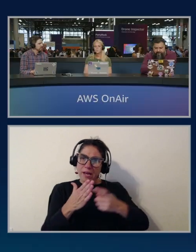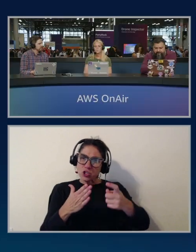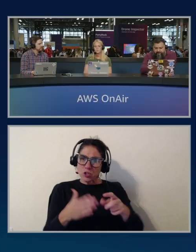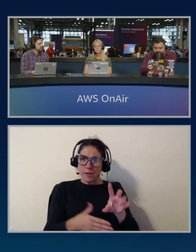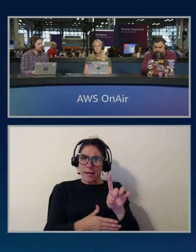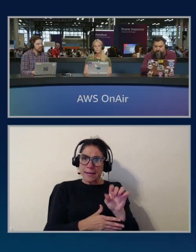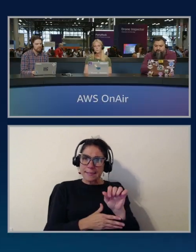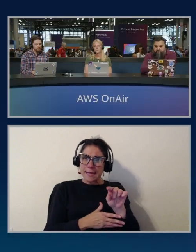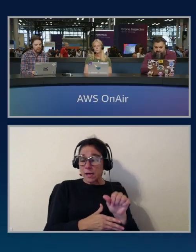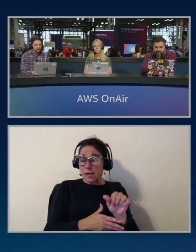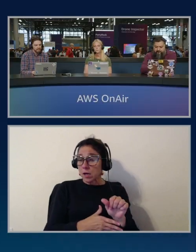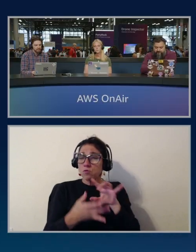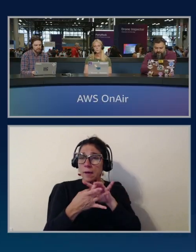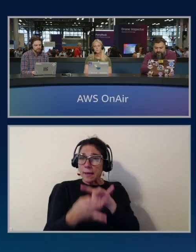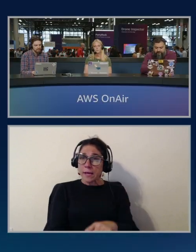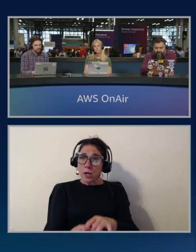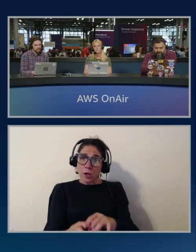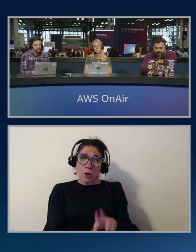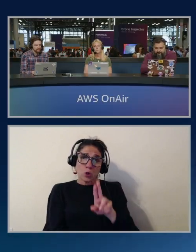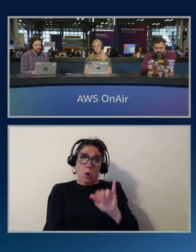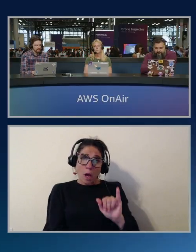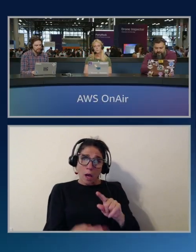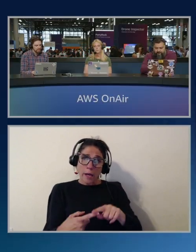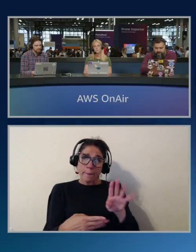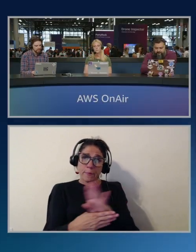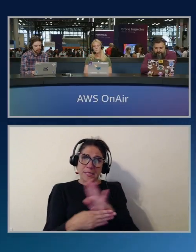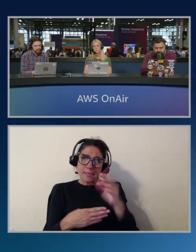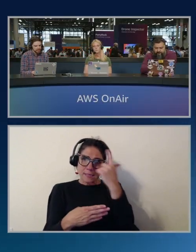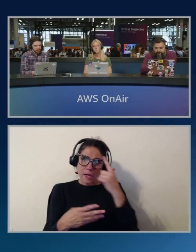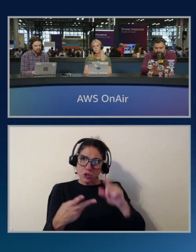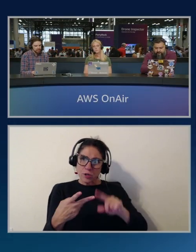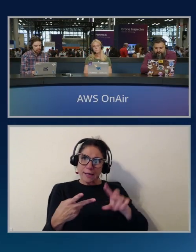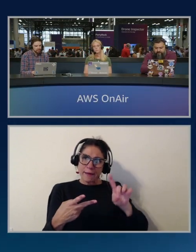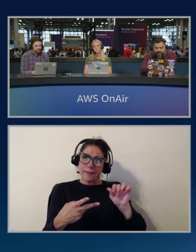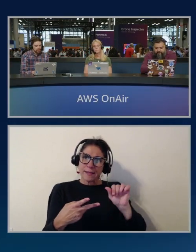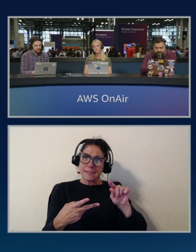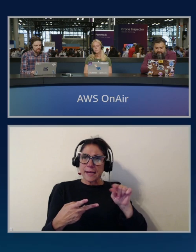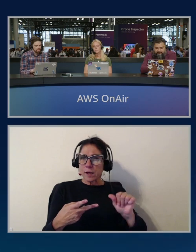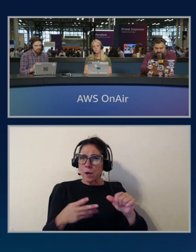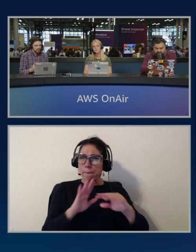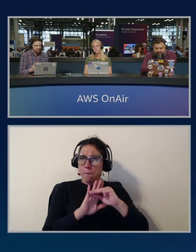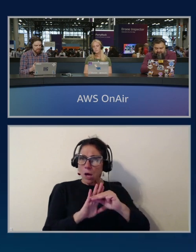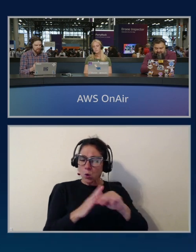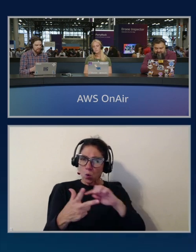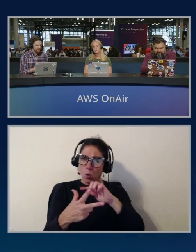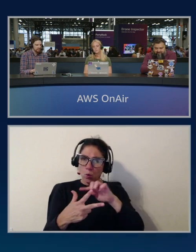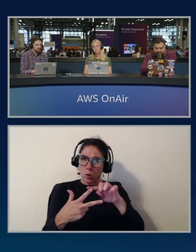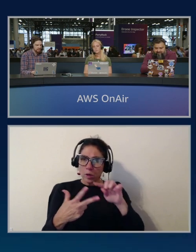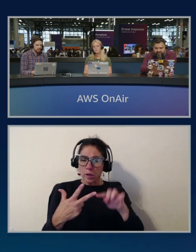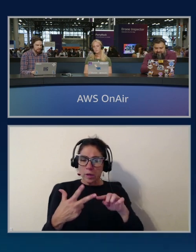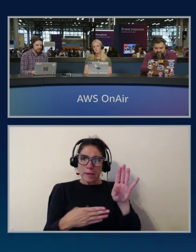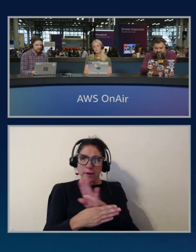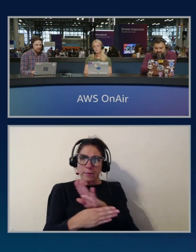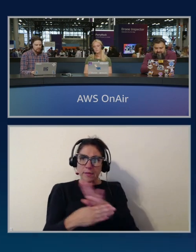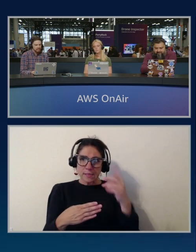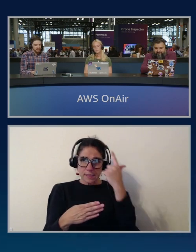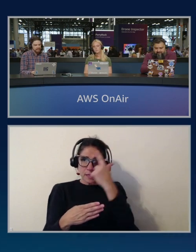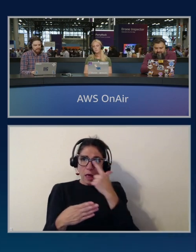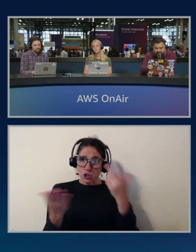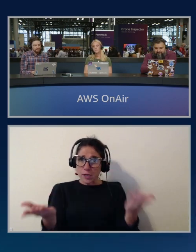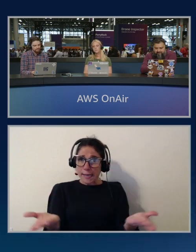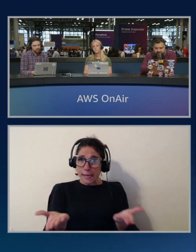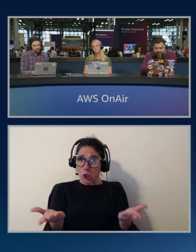this corresponds to your UI pages, your business logic, and the data model. So your business logic here, you can see